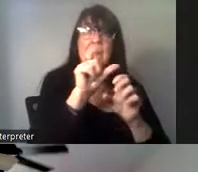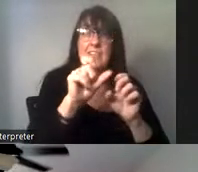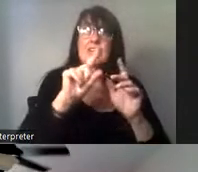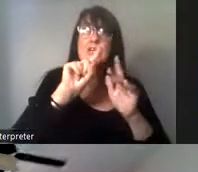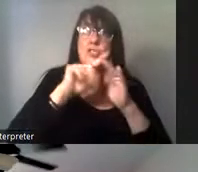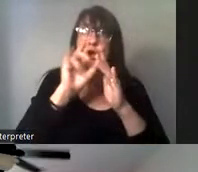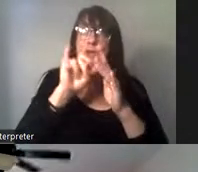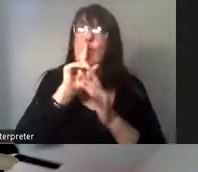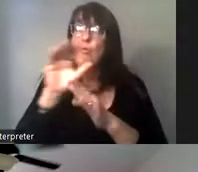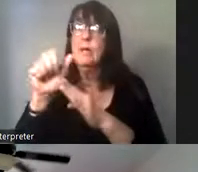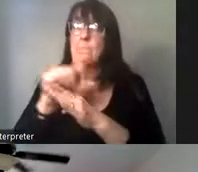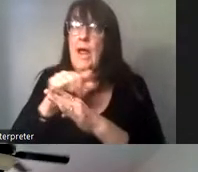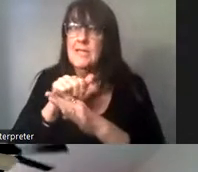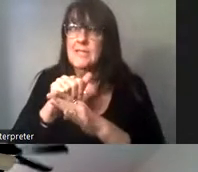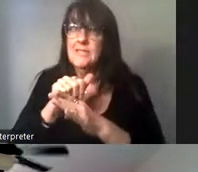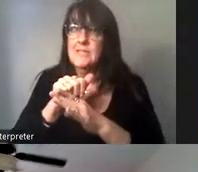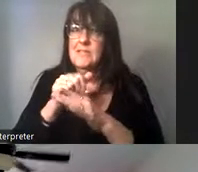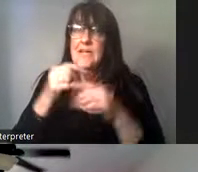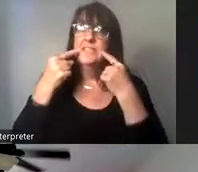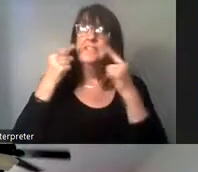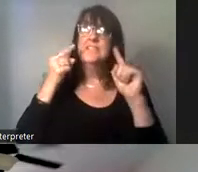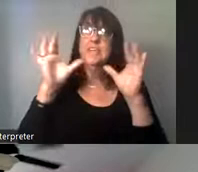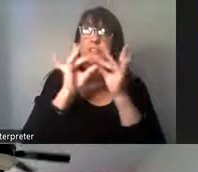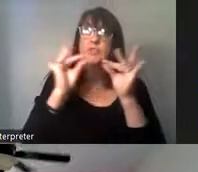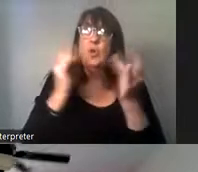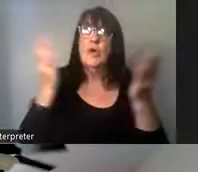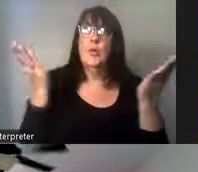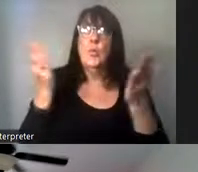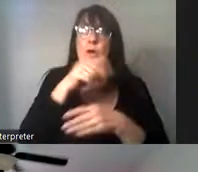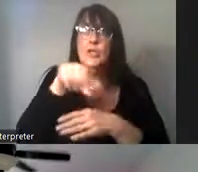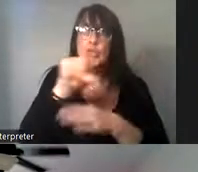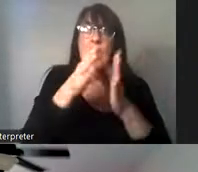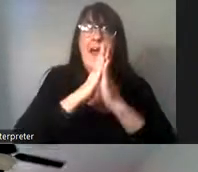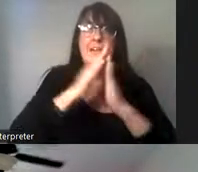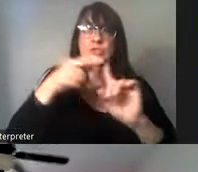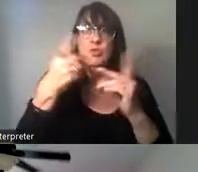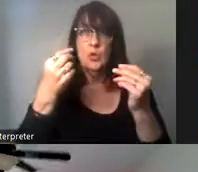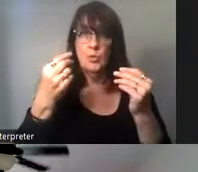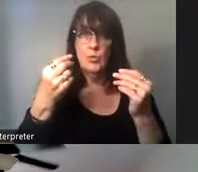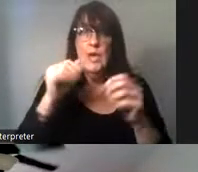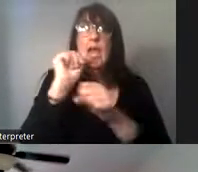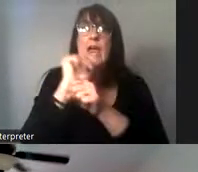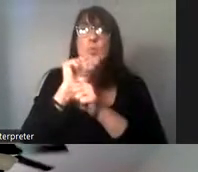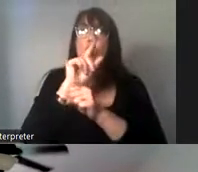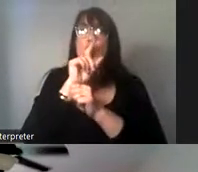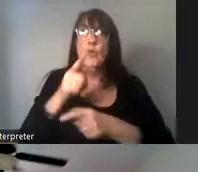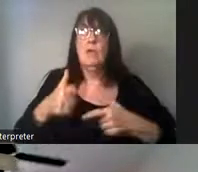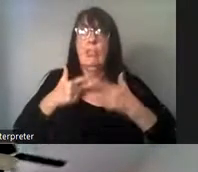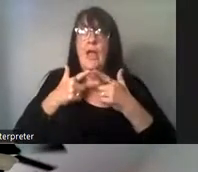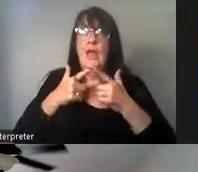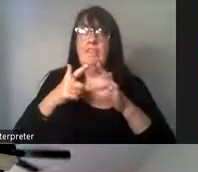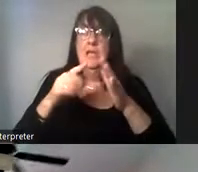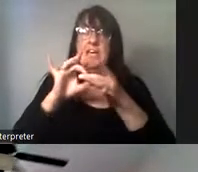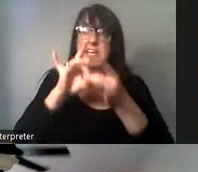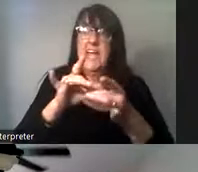So success story about how what you are asked to do can actually work in real life based on examples and